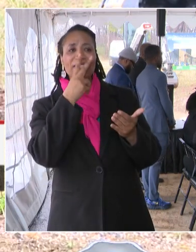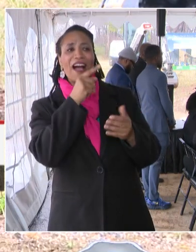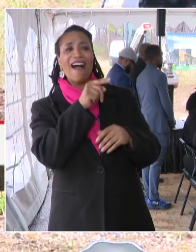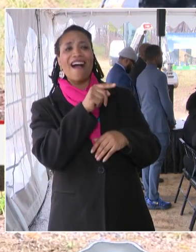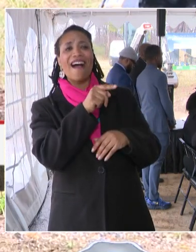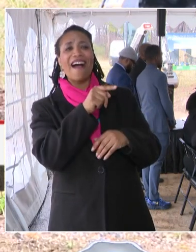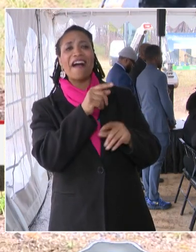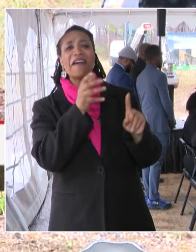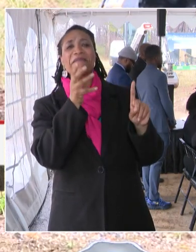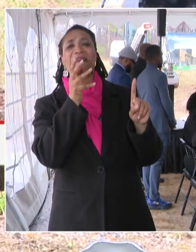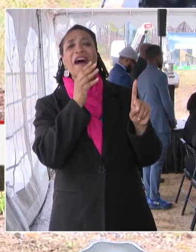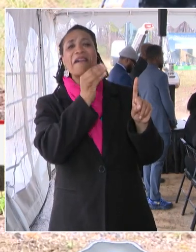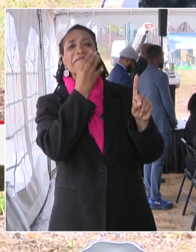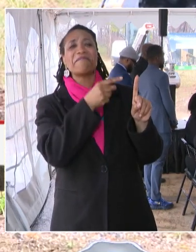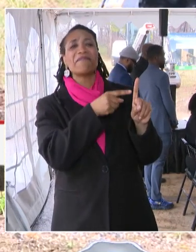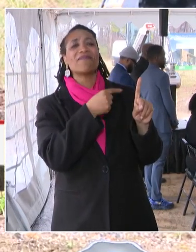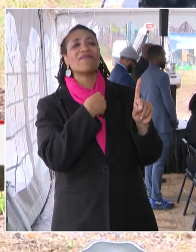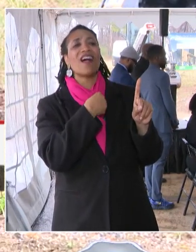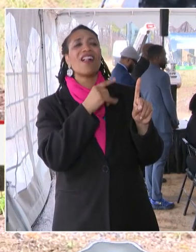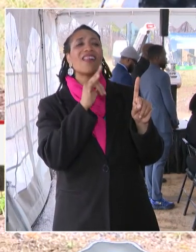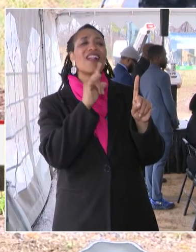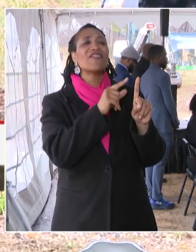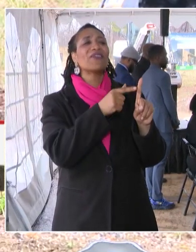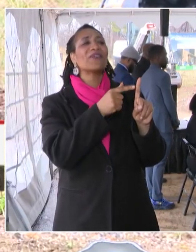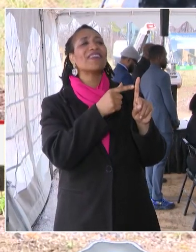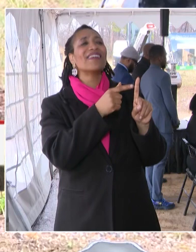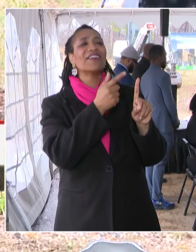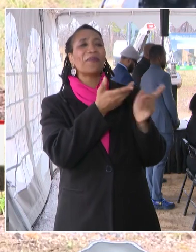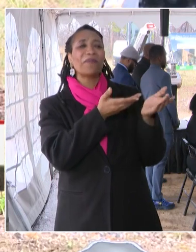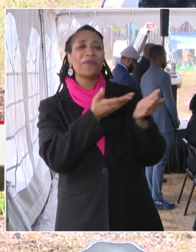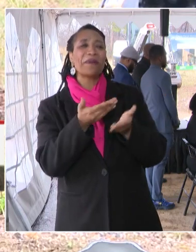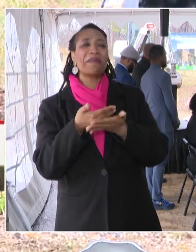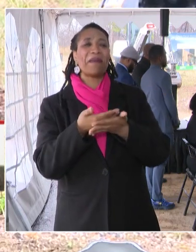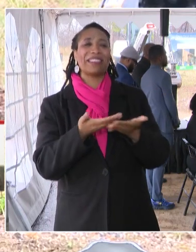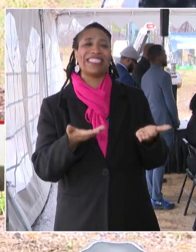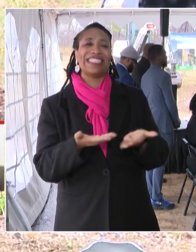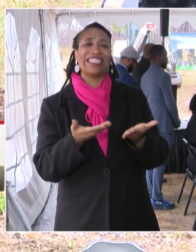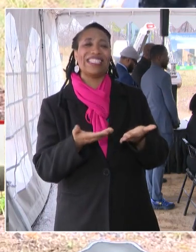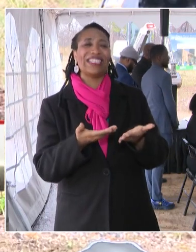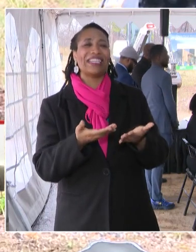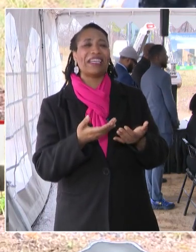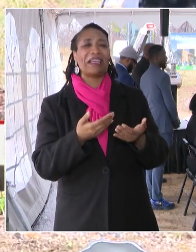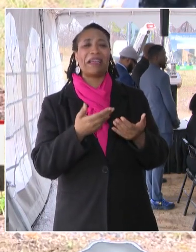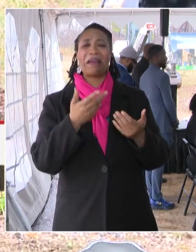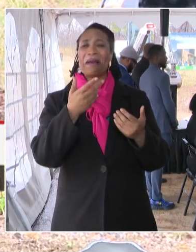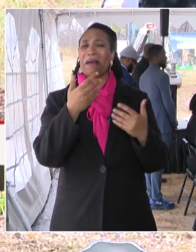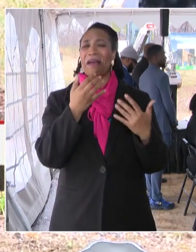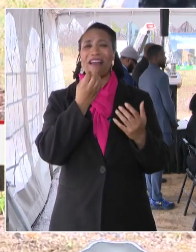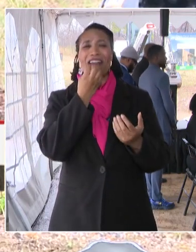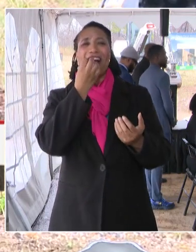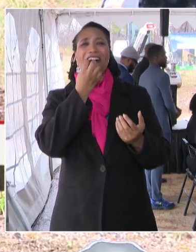creating opportunities for the babies to come and make noise, then what are we doing? So we